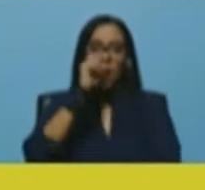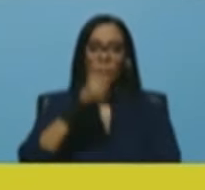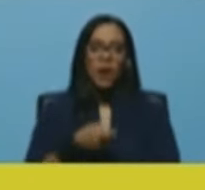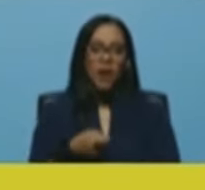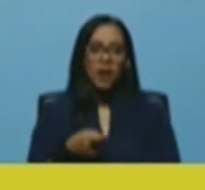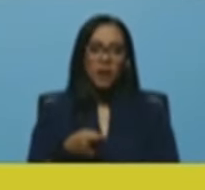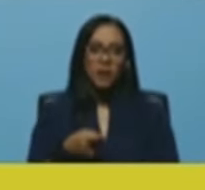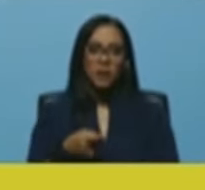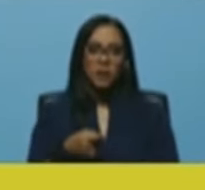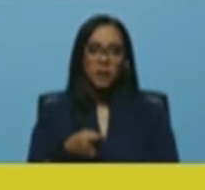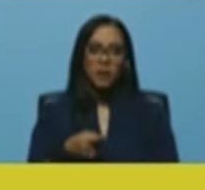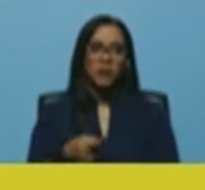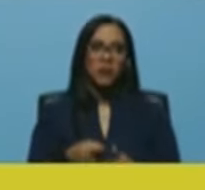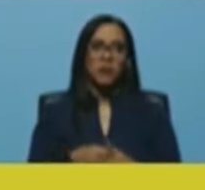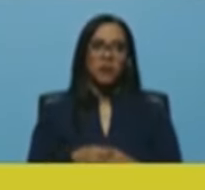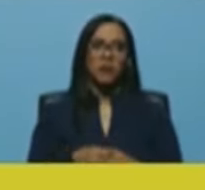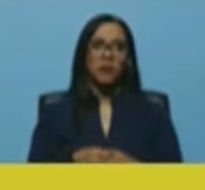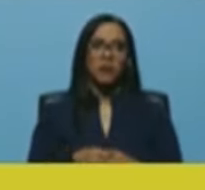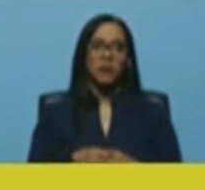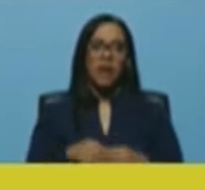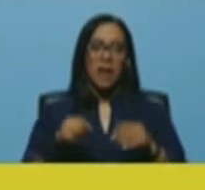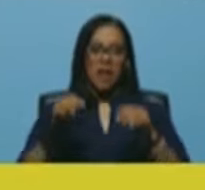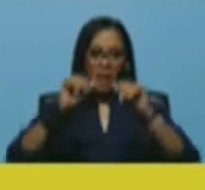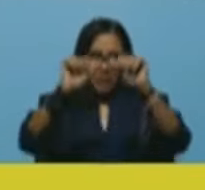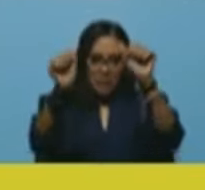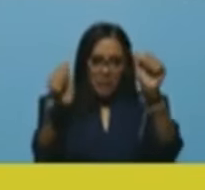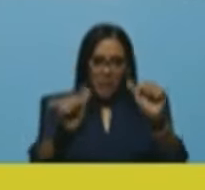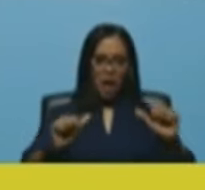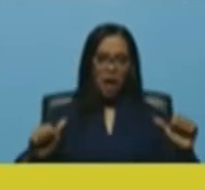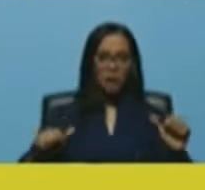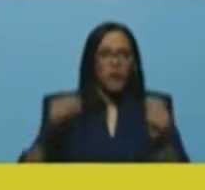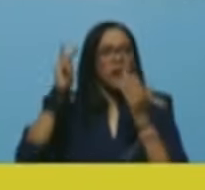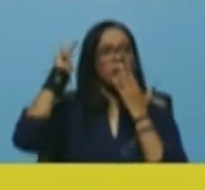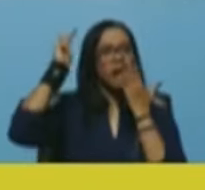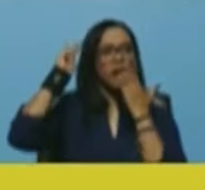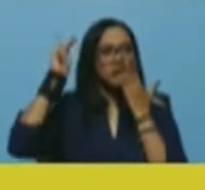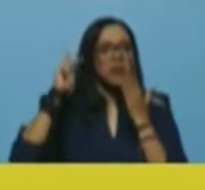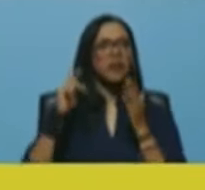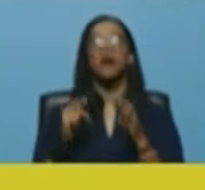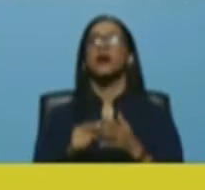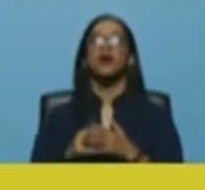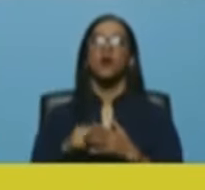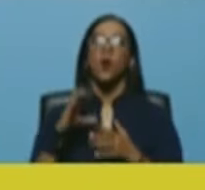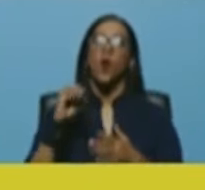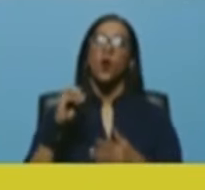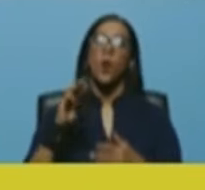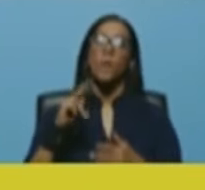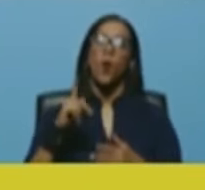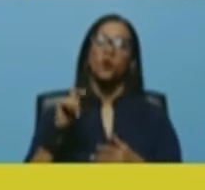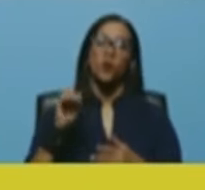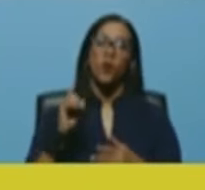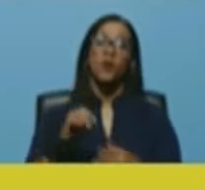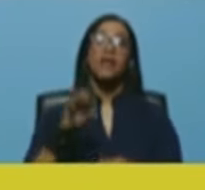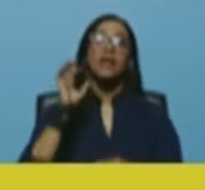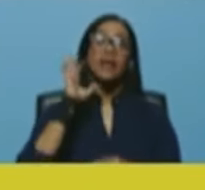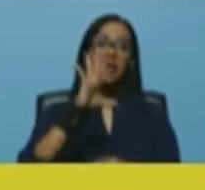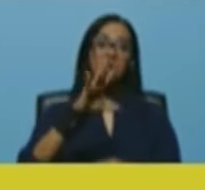dragged through the streets of Guanare the statue of the great Coromoco